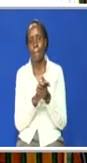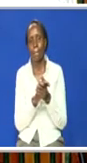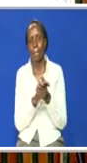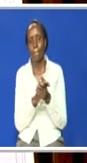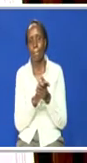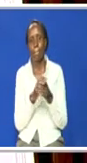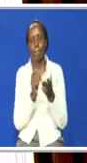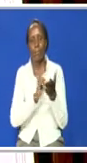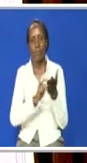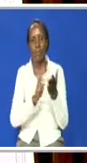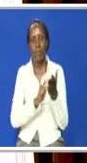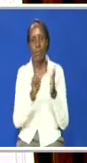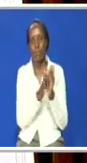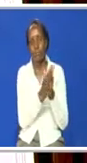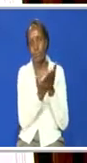In your book.